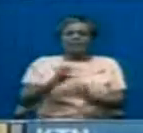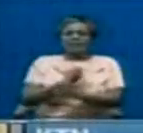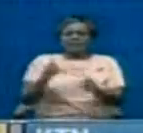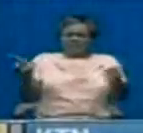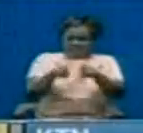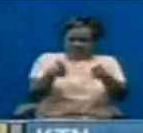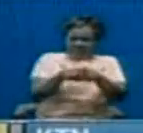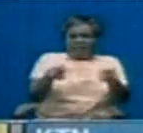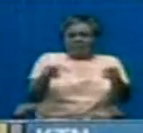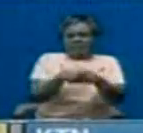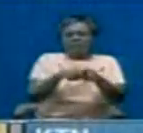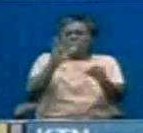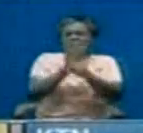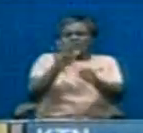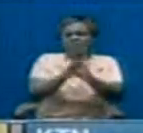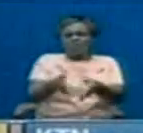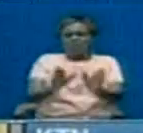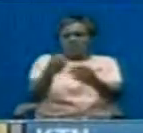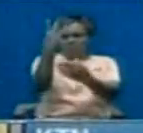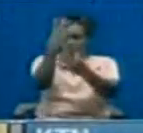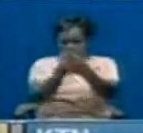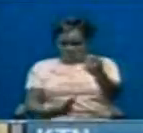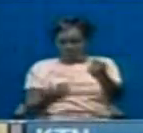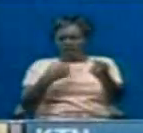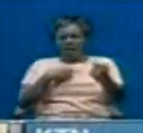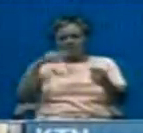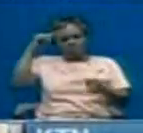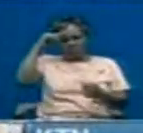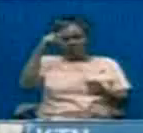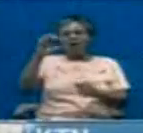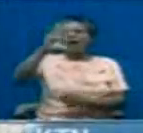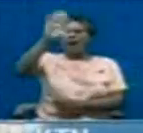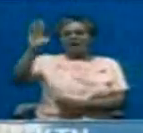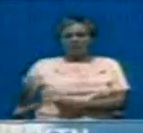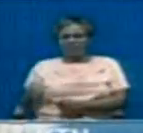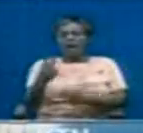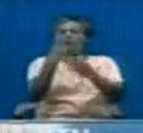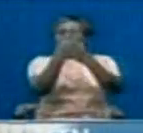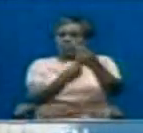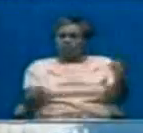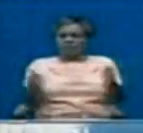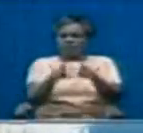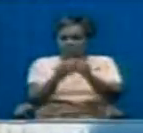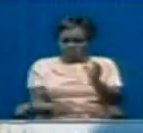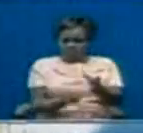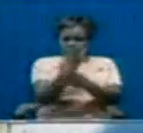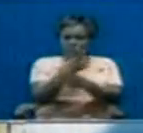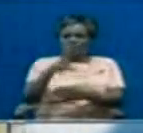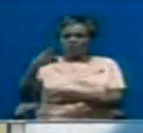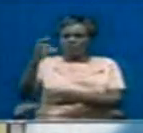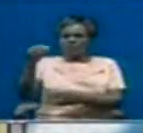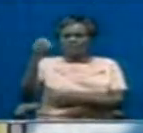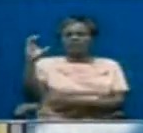very similar to Ebola in many ways. Both of them do originate from Africa. And both of them were discovered in the mid-20th